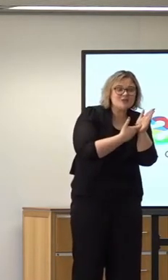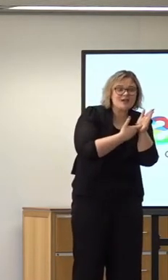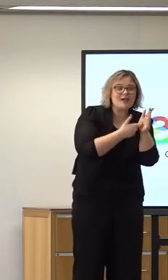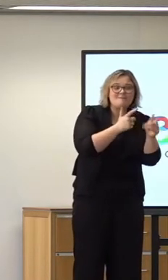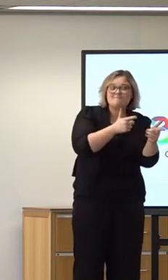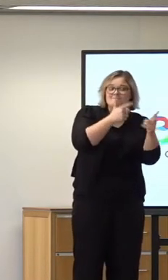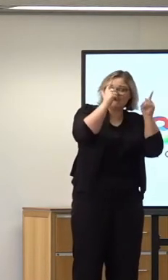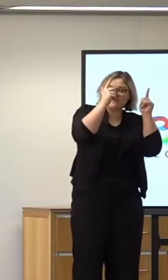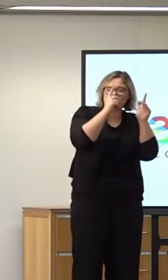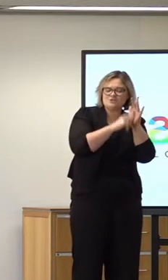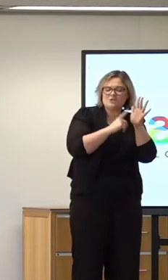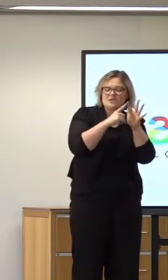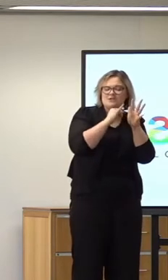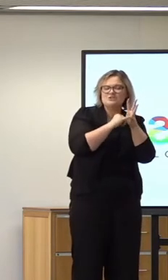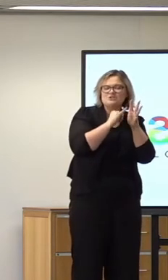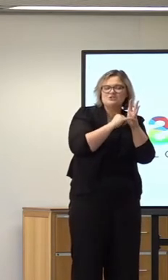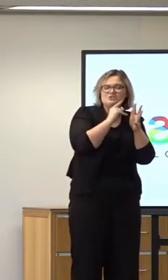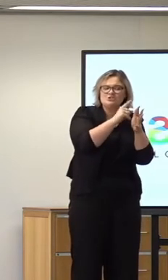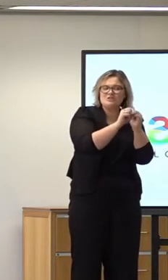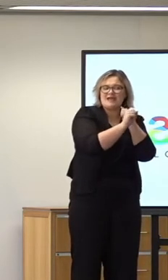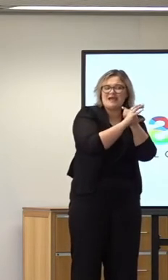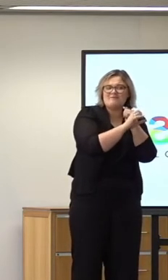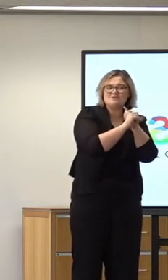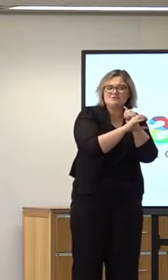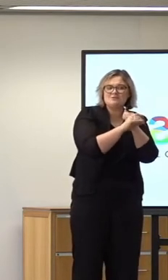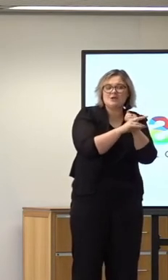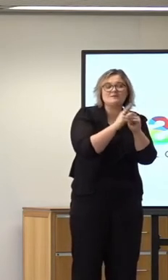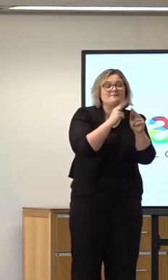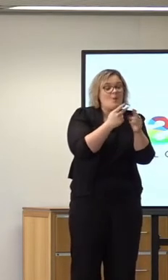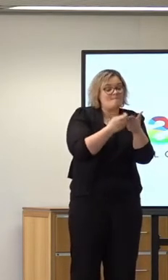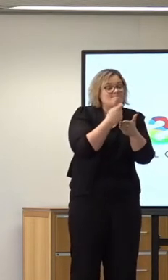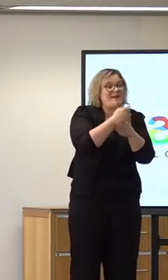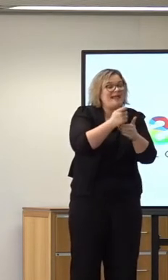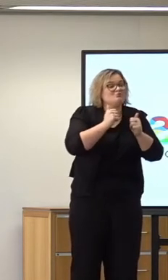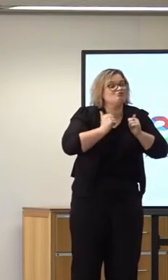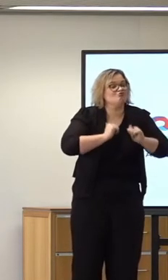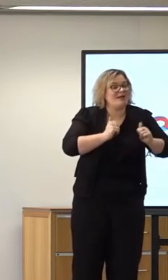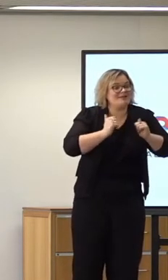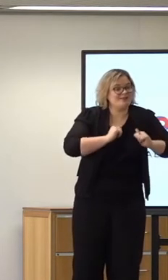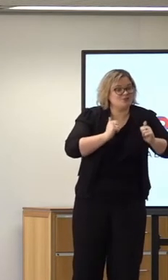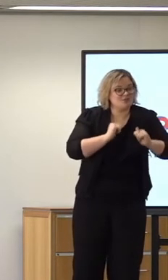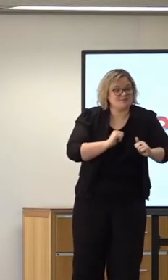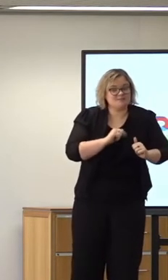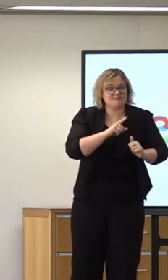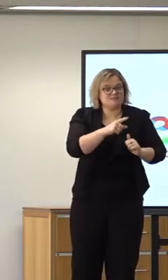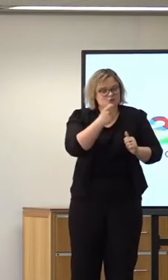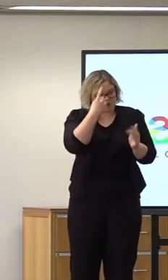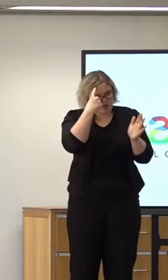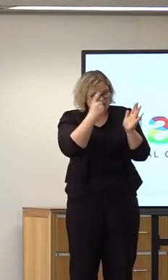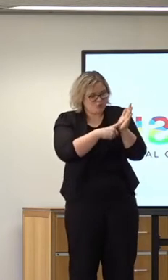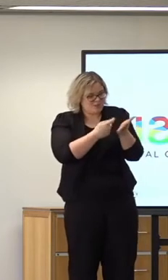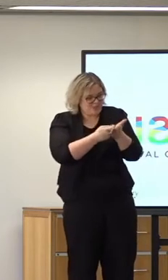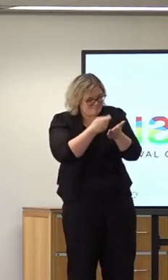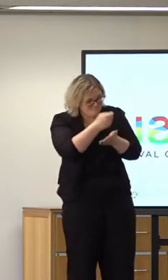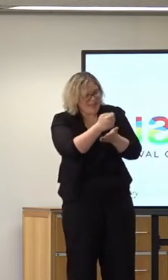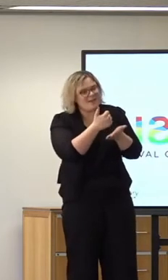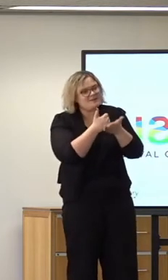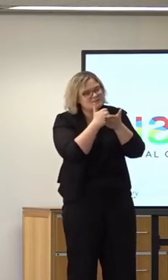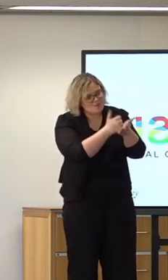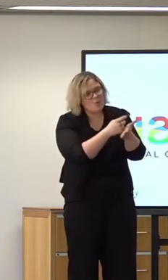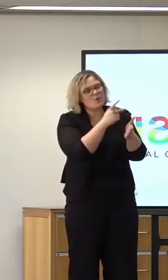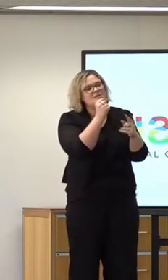HR manager Jess Blackwell advertised for a series of paid traineeships, acknowledging that payment and support is a really important